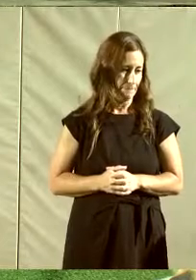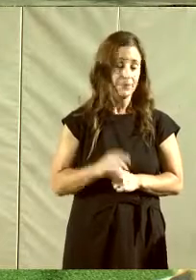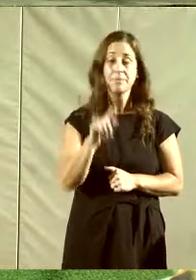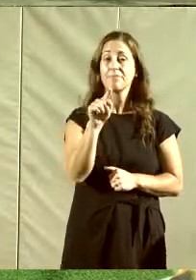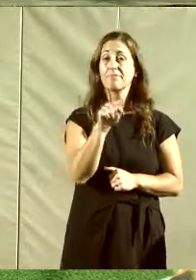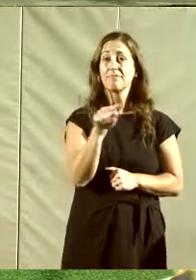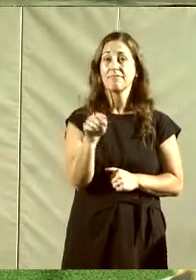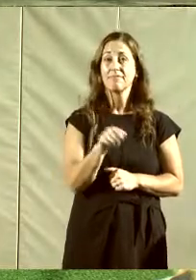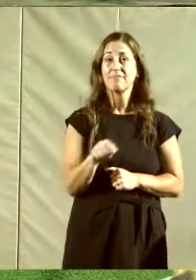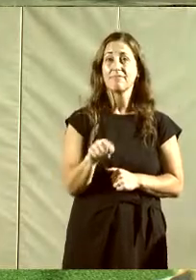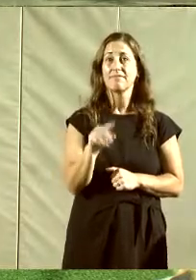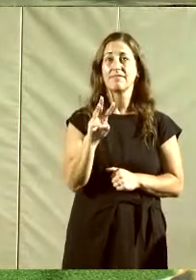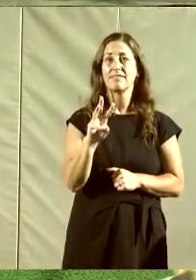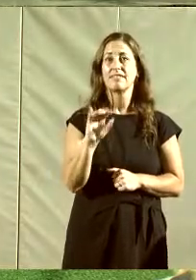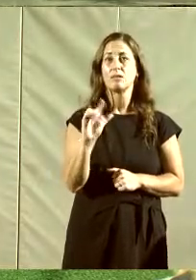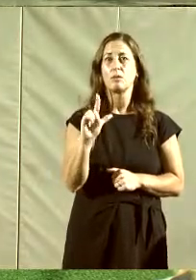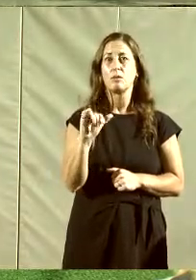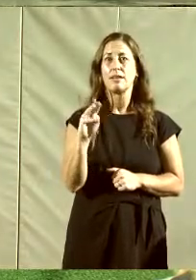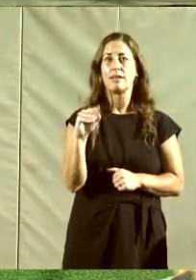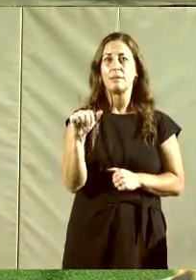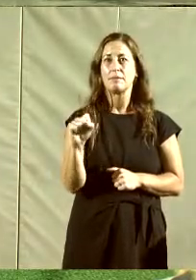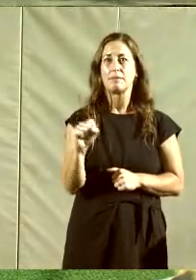Zachary James Williams.